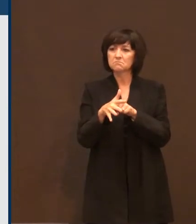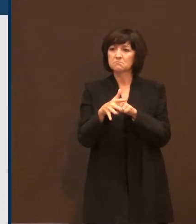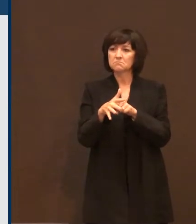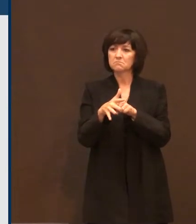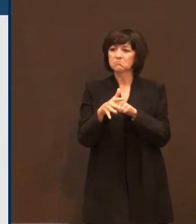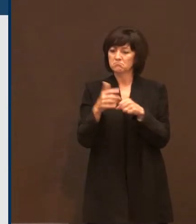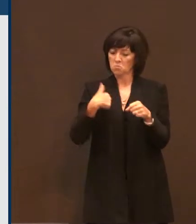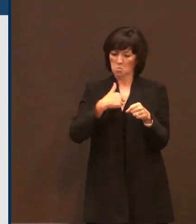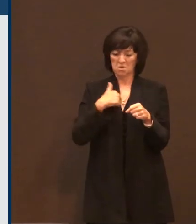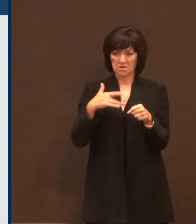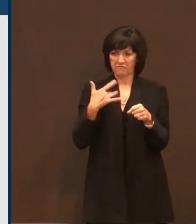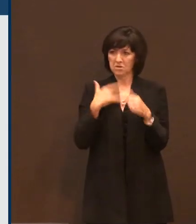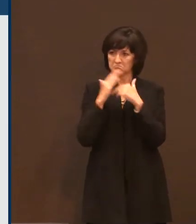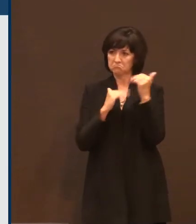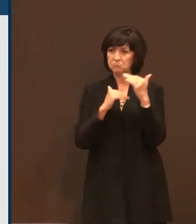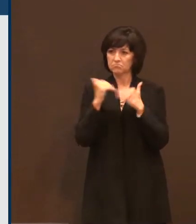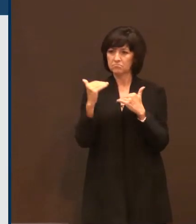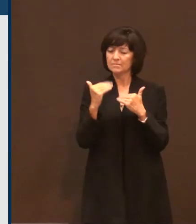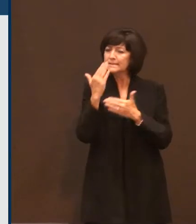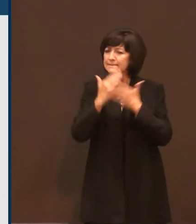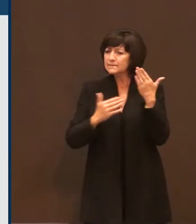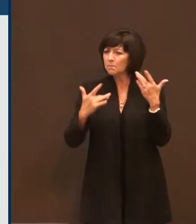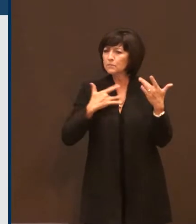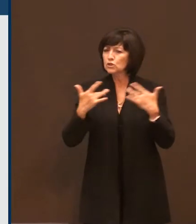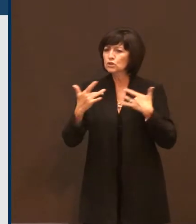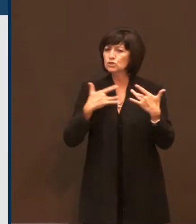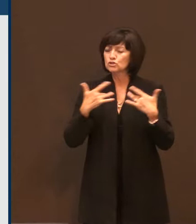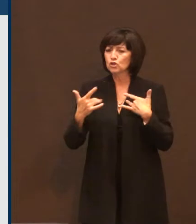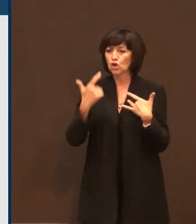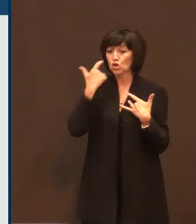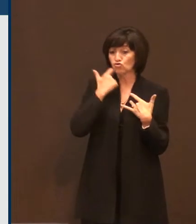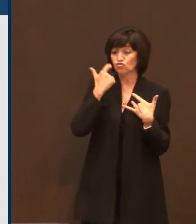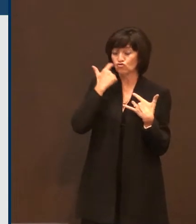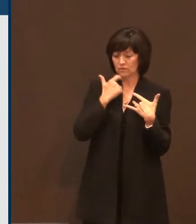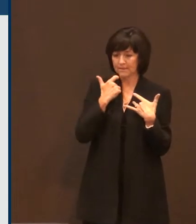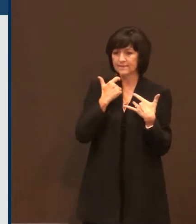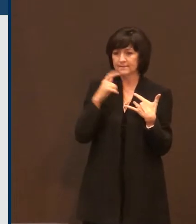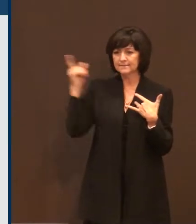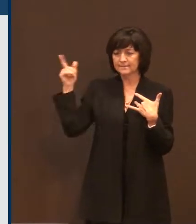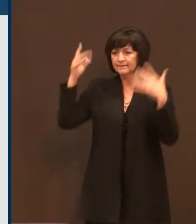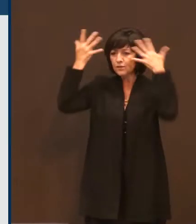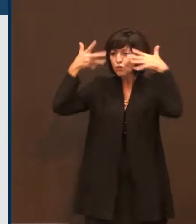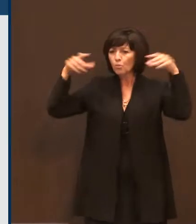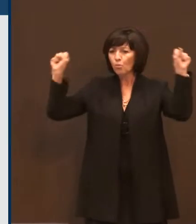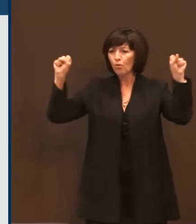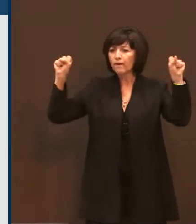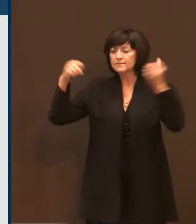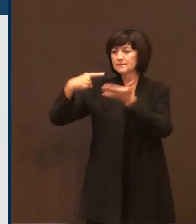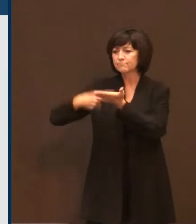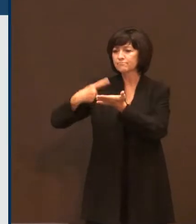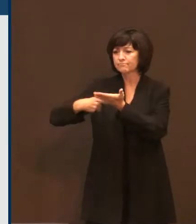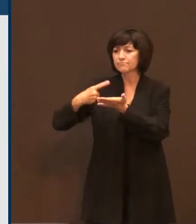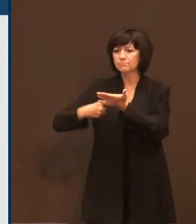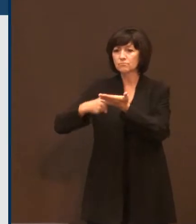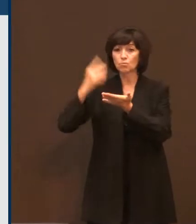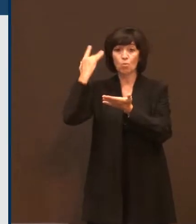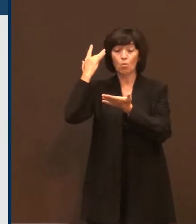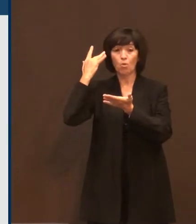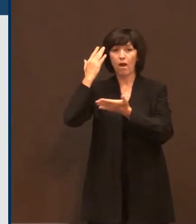concern that was articulated on the White House call about states